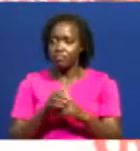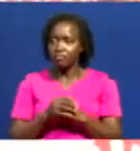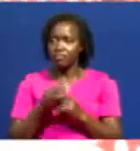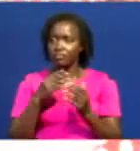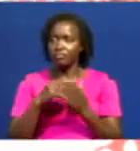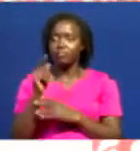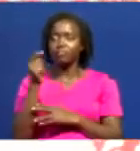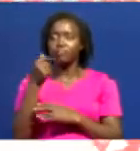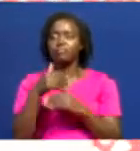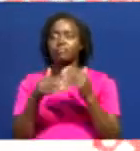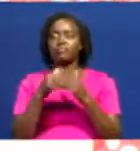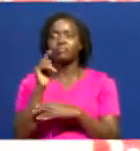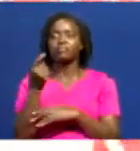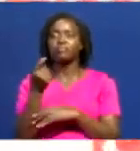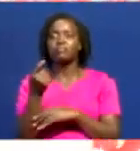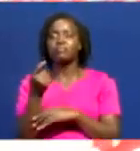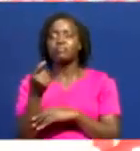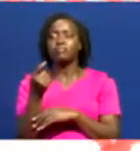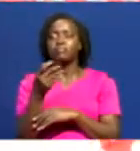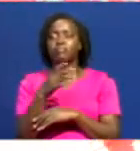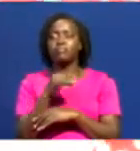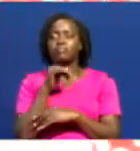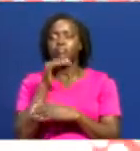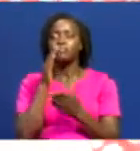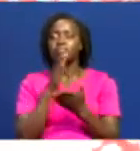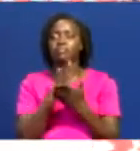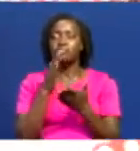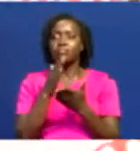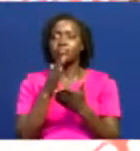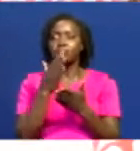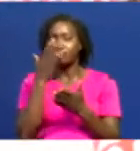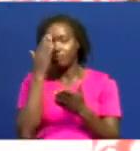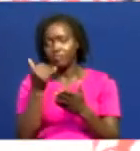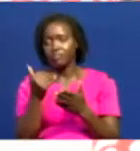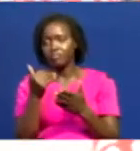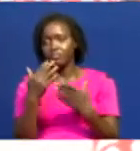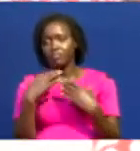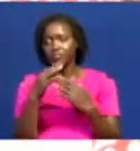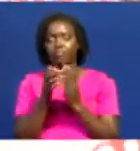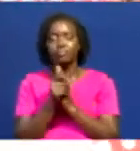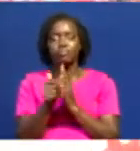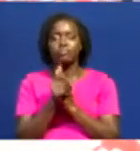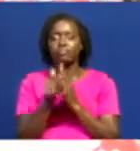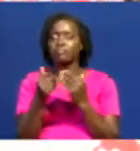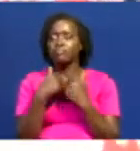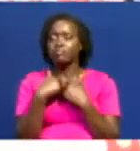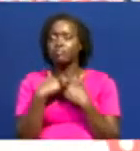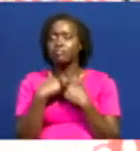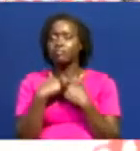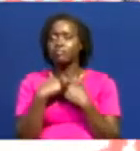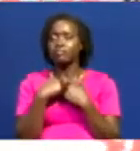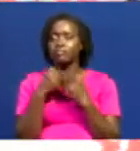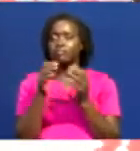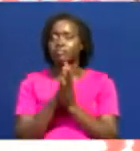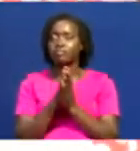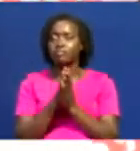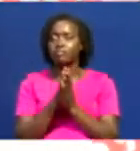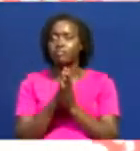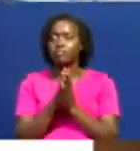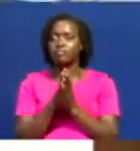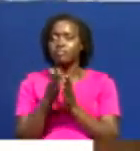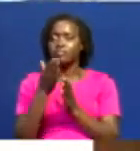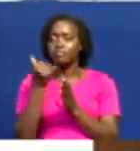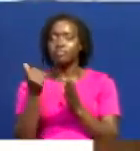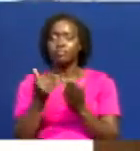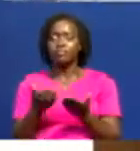Kenya, Build Kenya, and don't stop, because our people get skills with this, and with those skills we will get better.